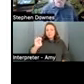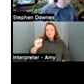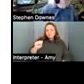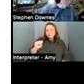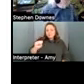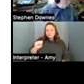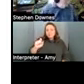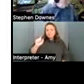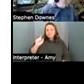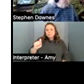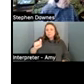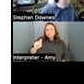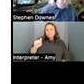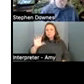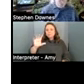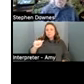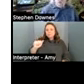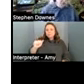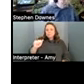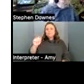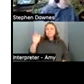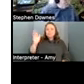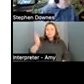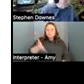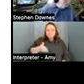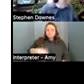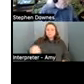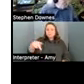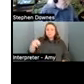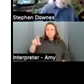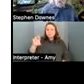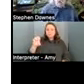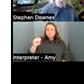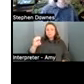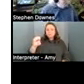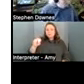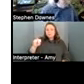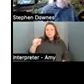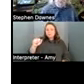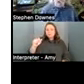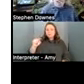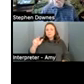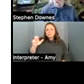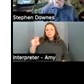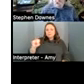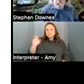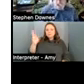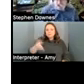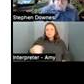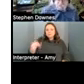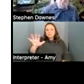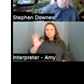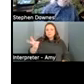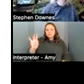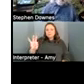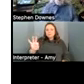-s dot ca slash presentation slash 569